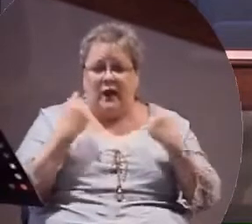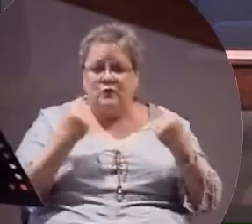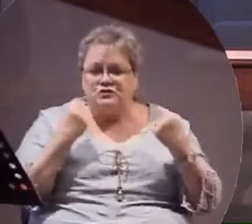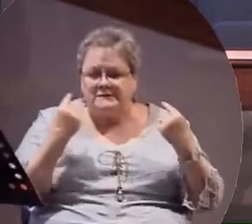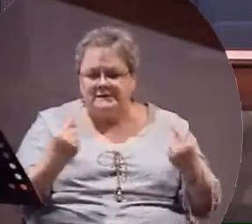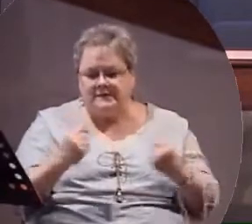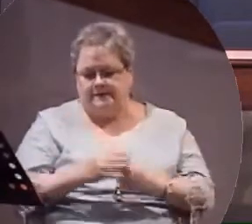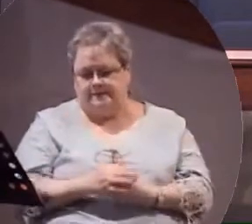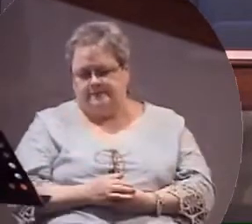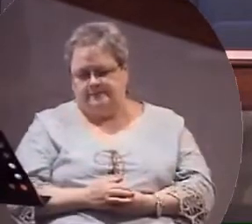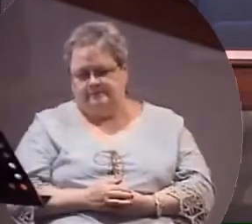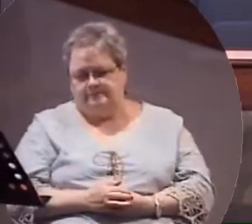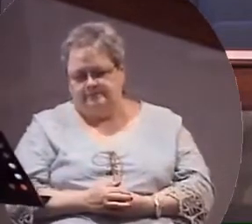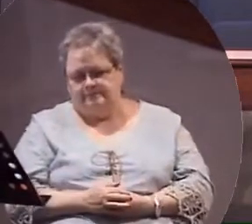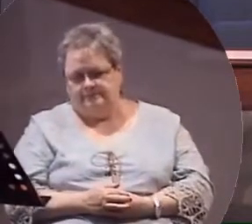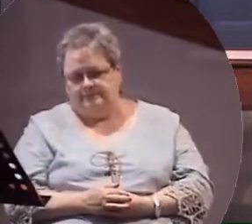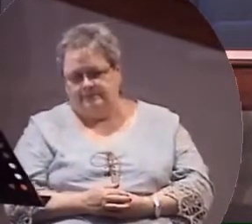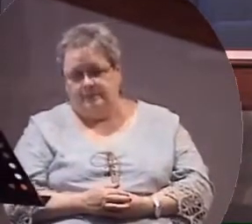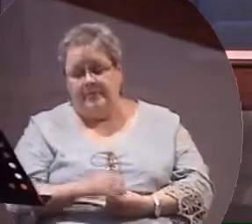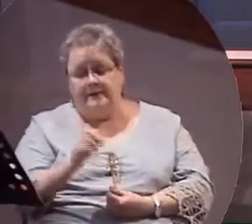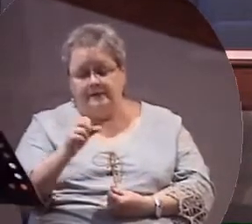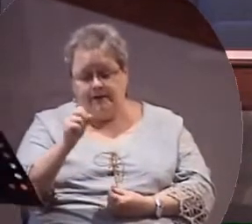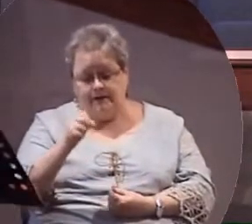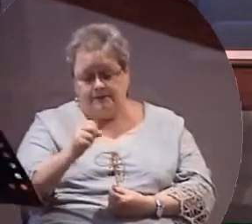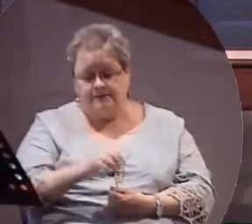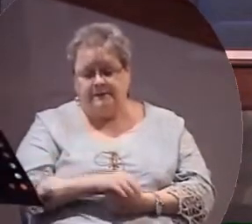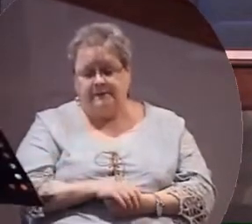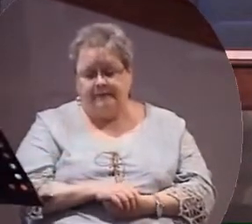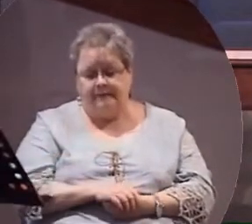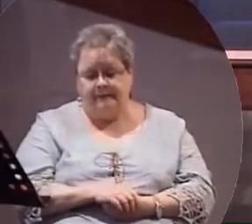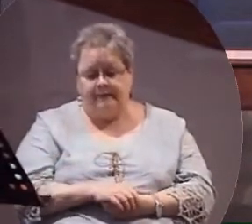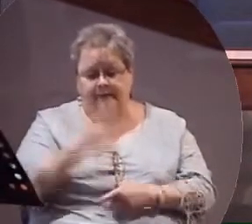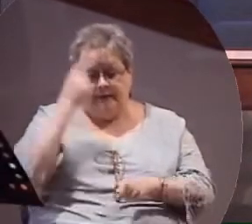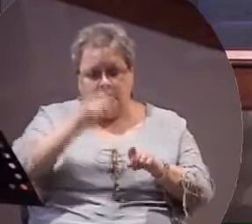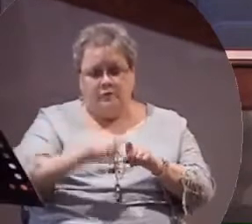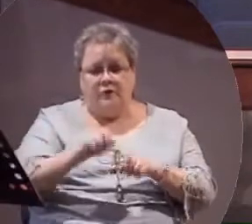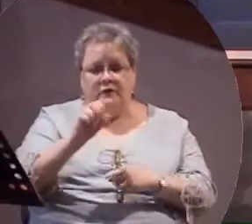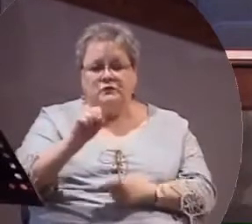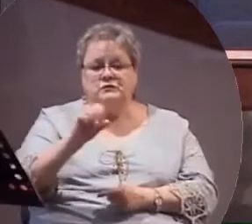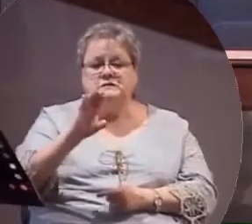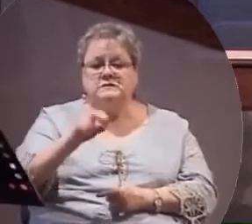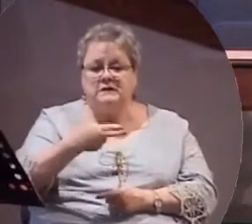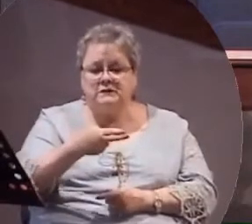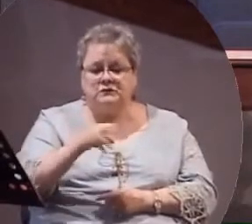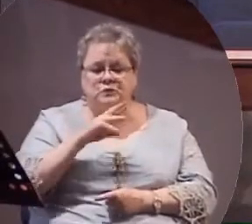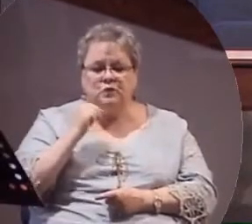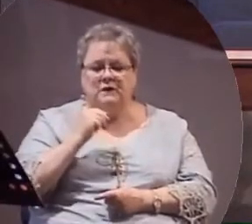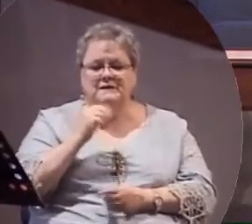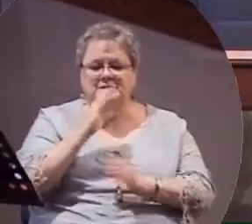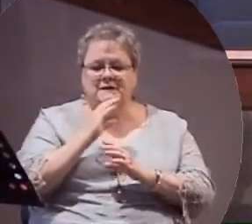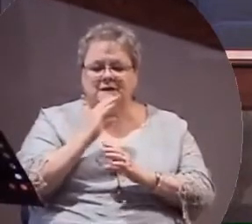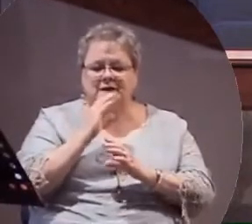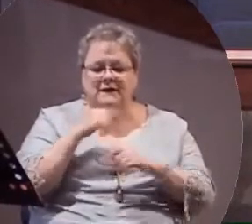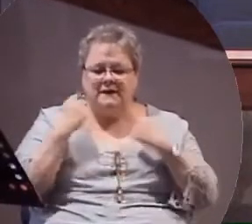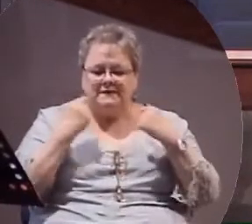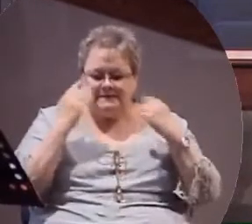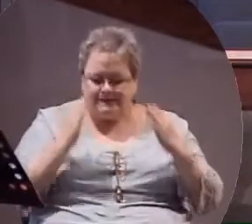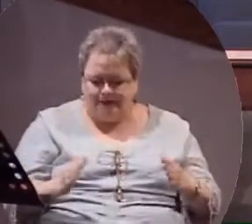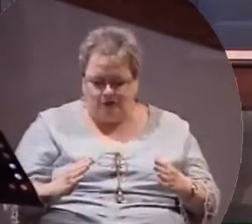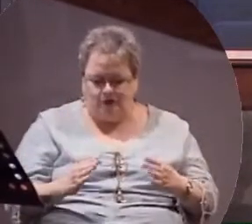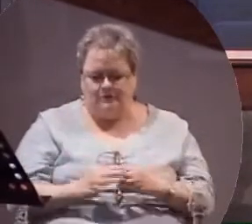sinners. Yes, sir. Old brother Such was a sinner. Old brother